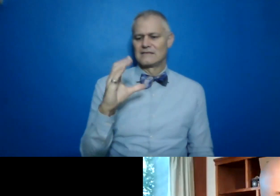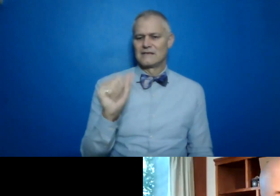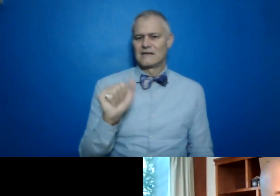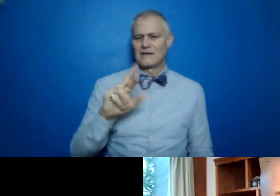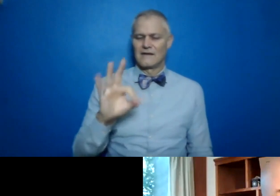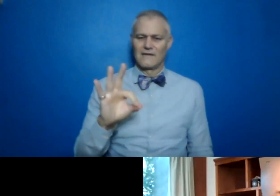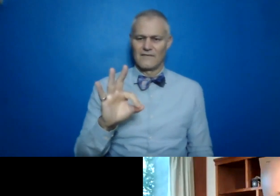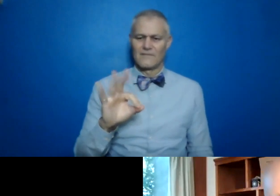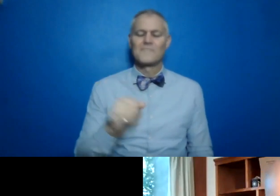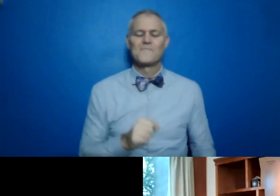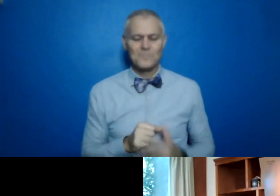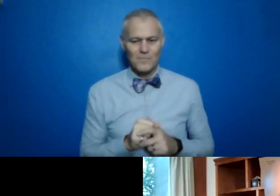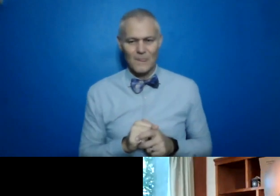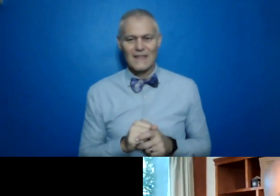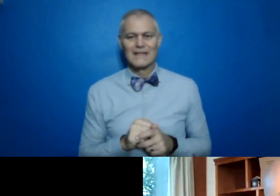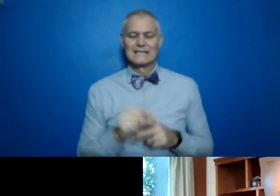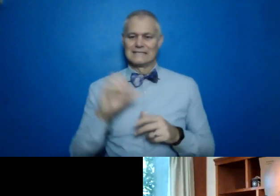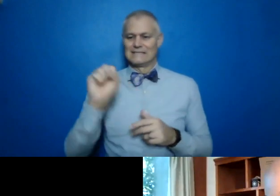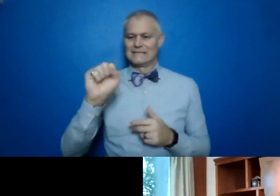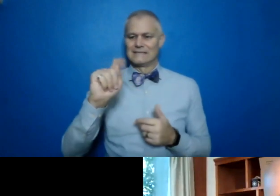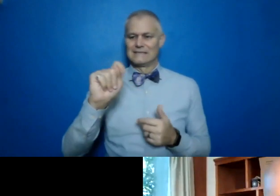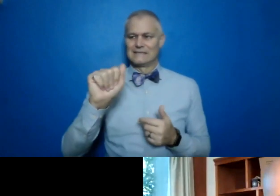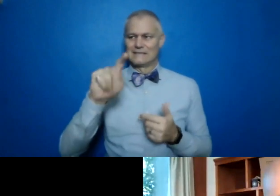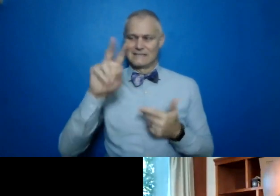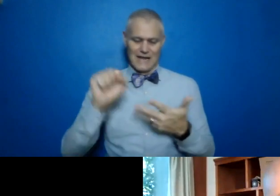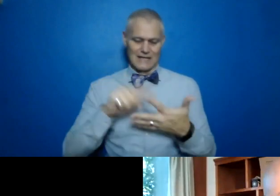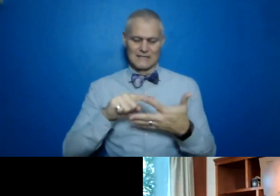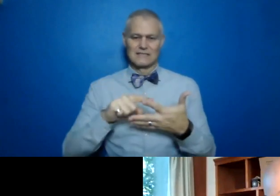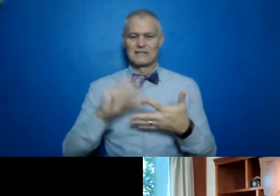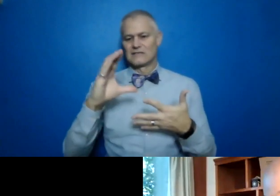SCARF, SCARF. Status, certainty,